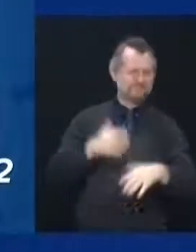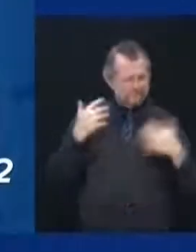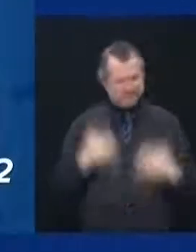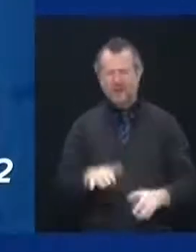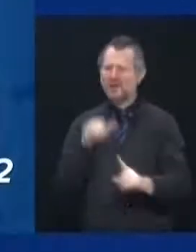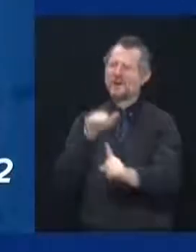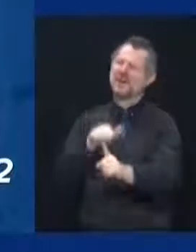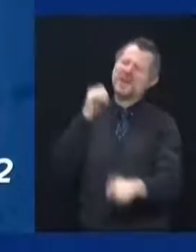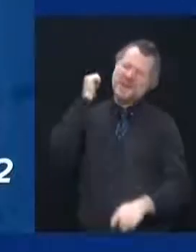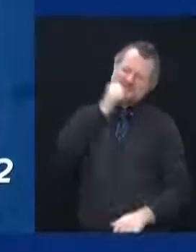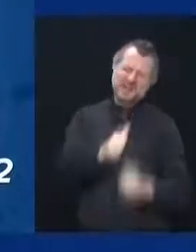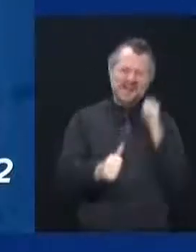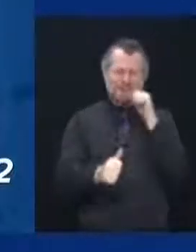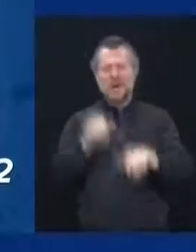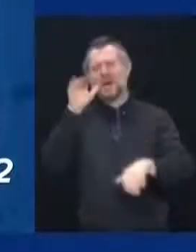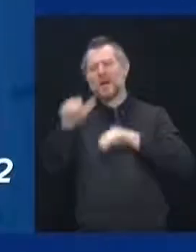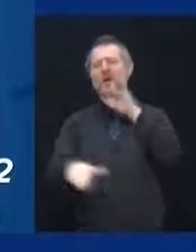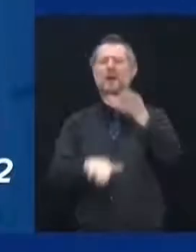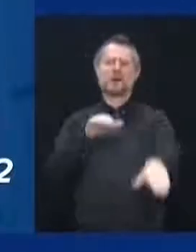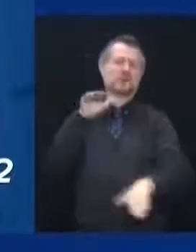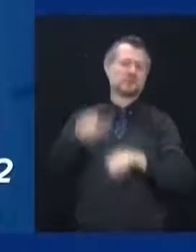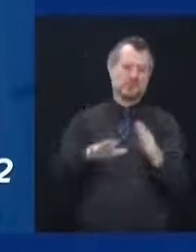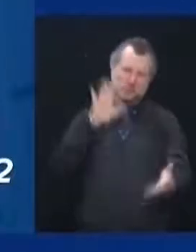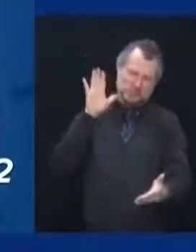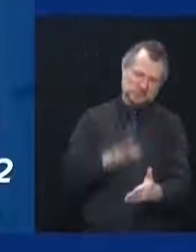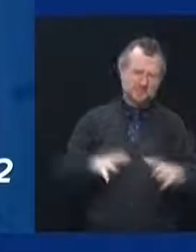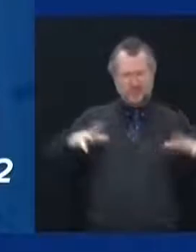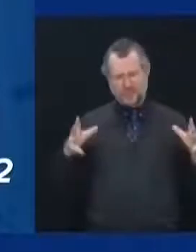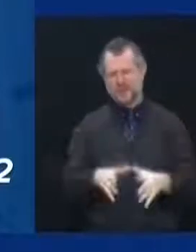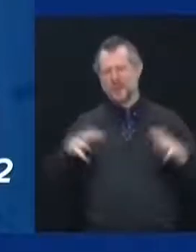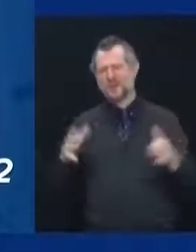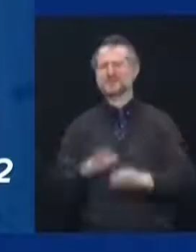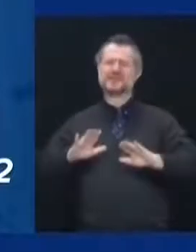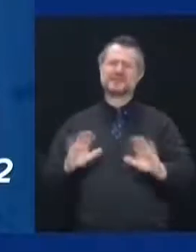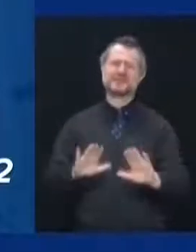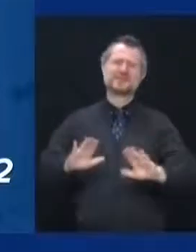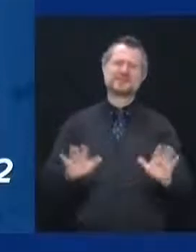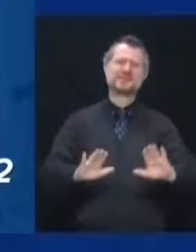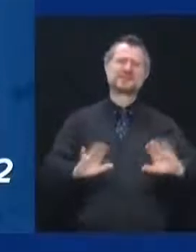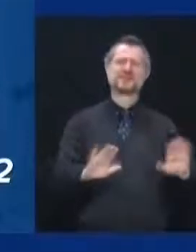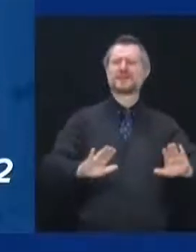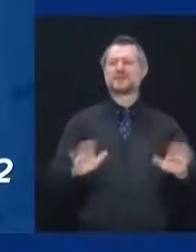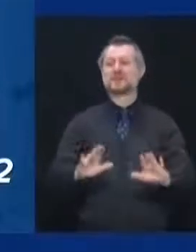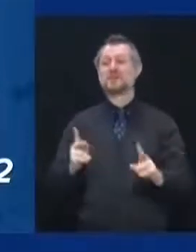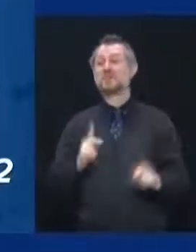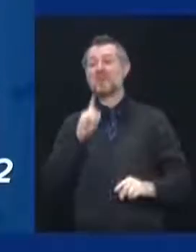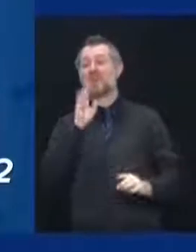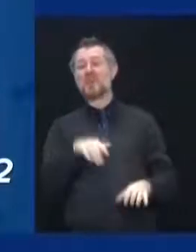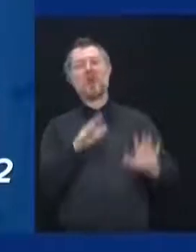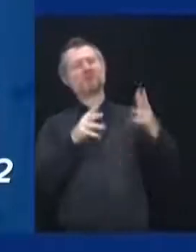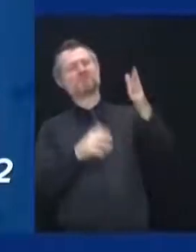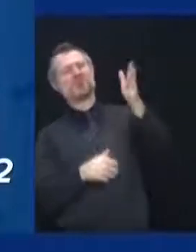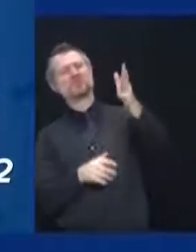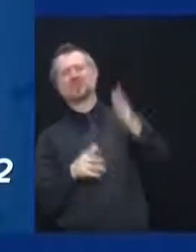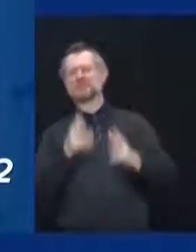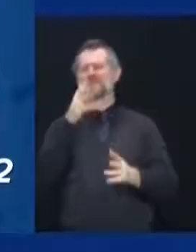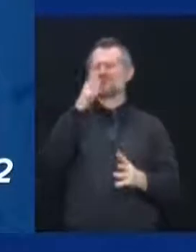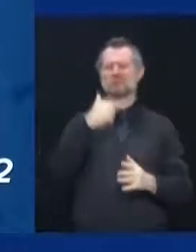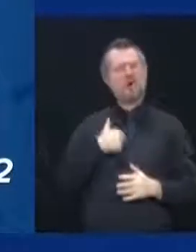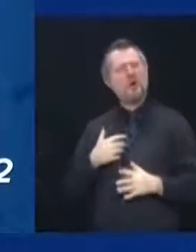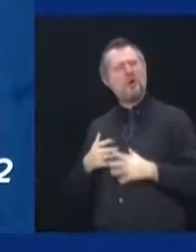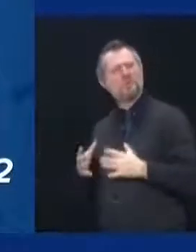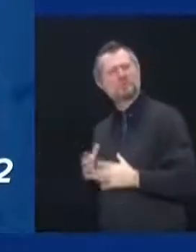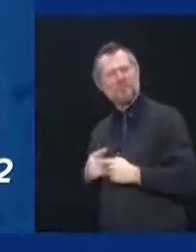day, people let me know that it was a holiday season and they wanted to celebrate, but I